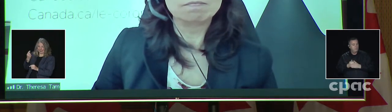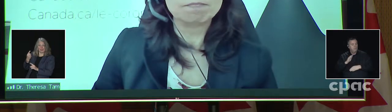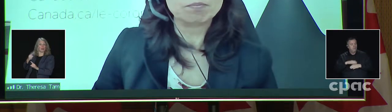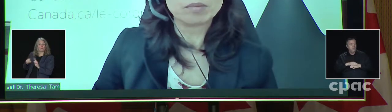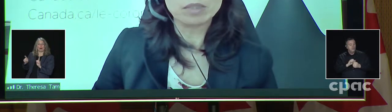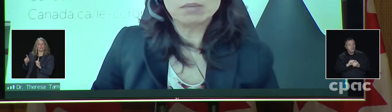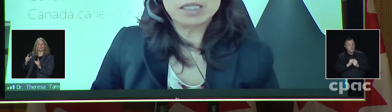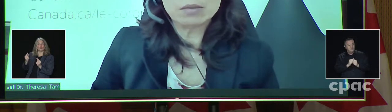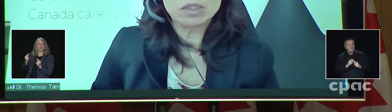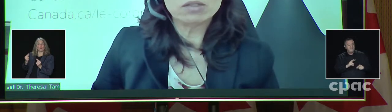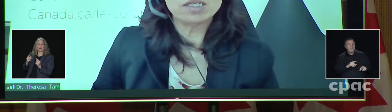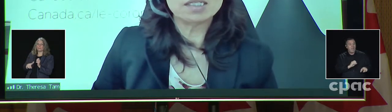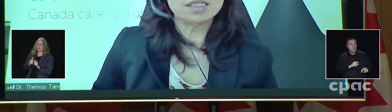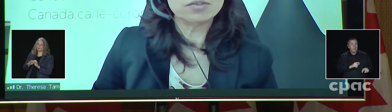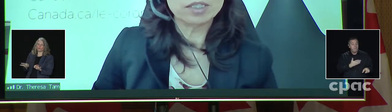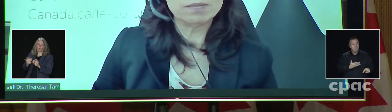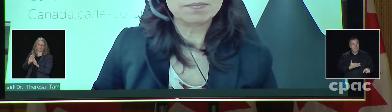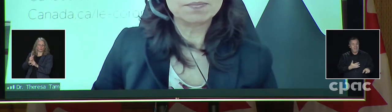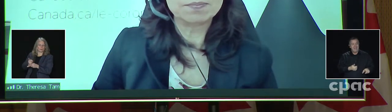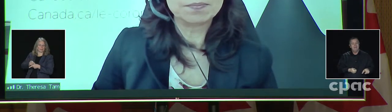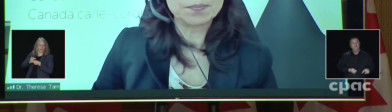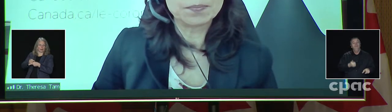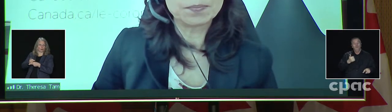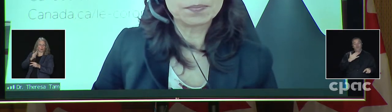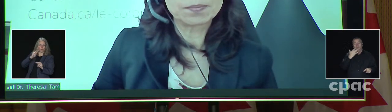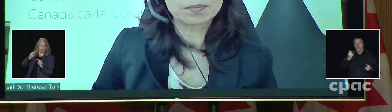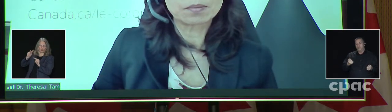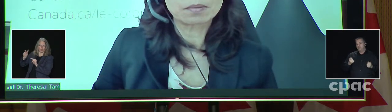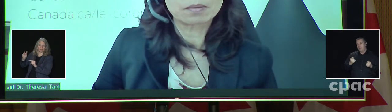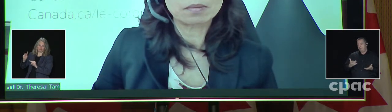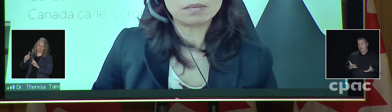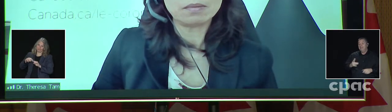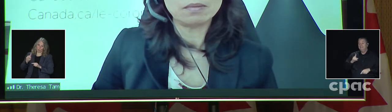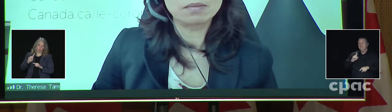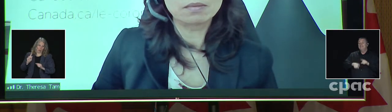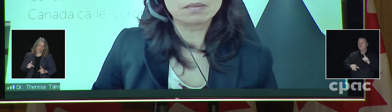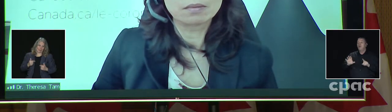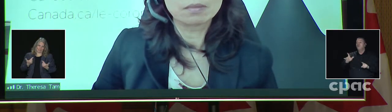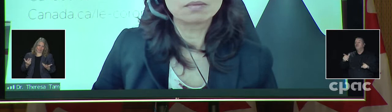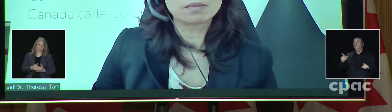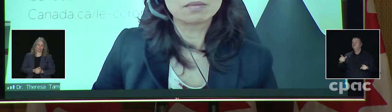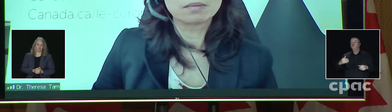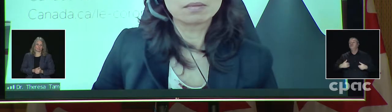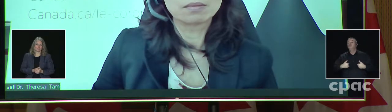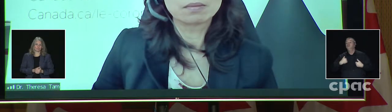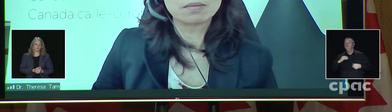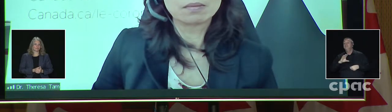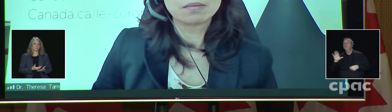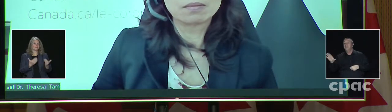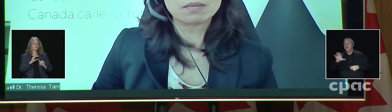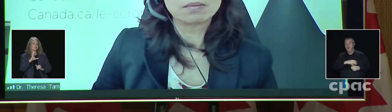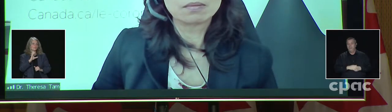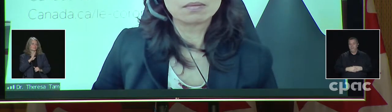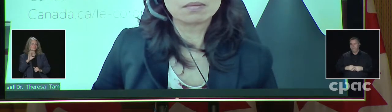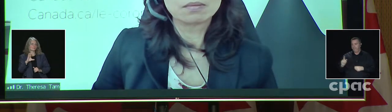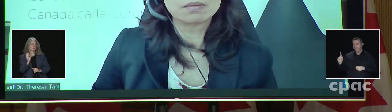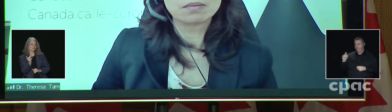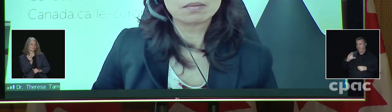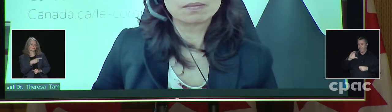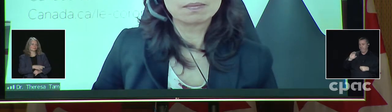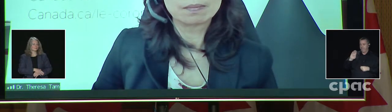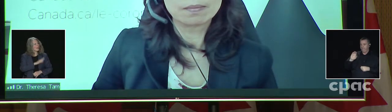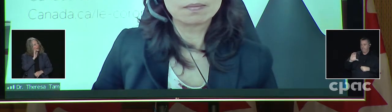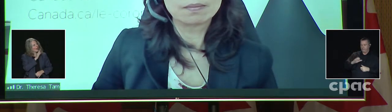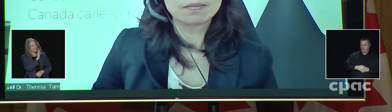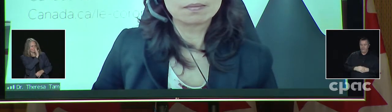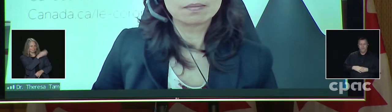do. But it depends on where you are in the country. Thank you. Ashley Burke, CBC. Hi, Dr. Tam. What's